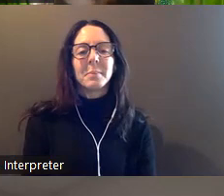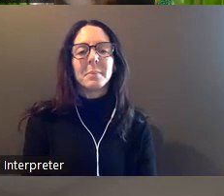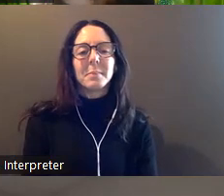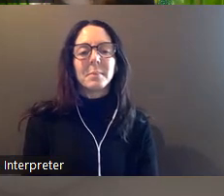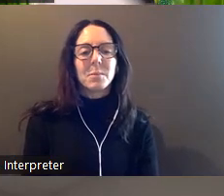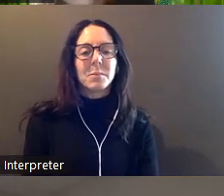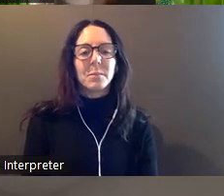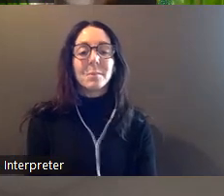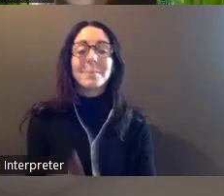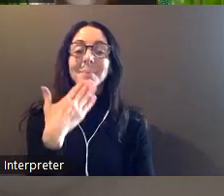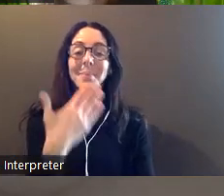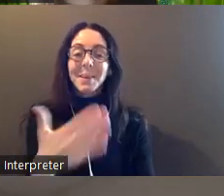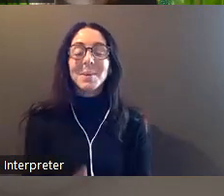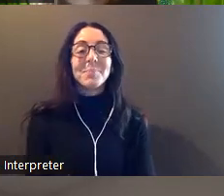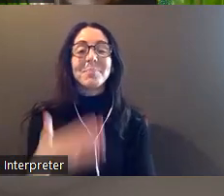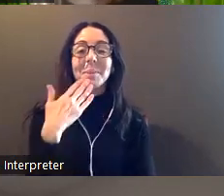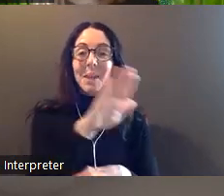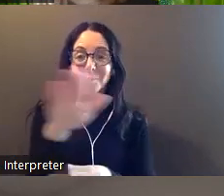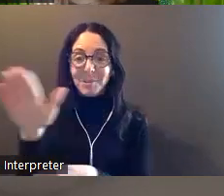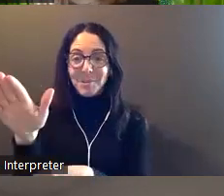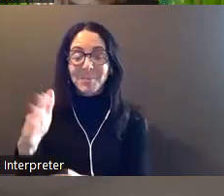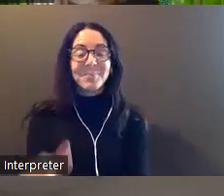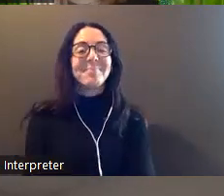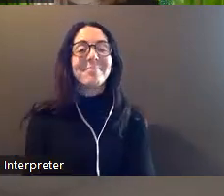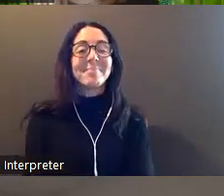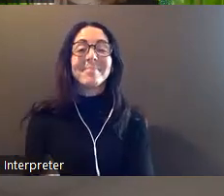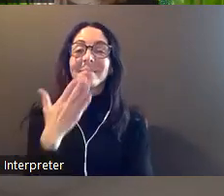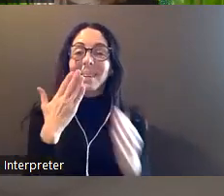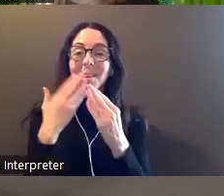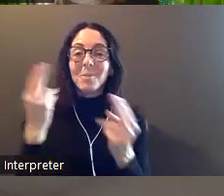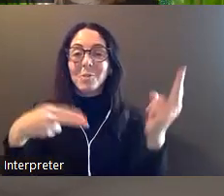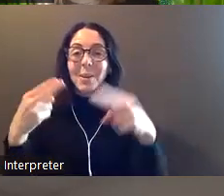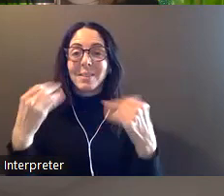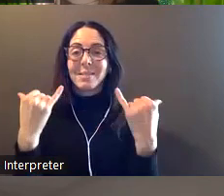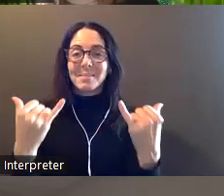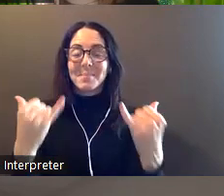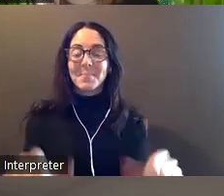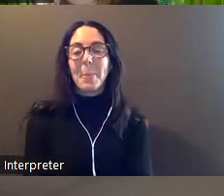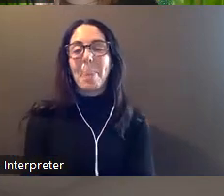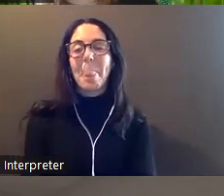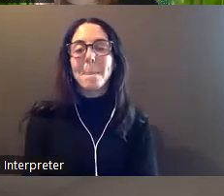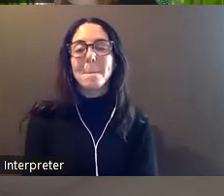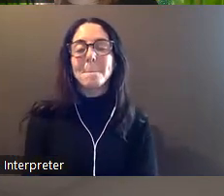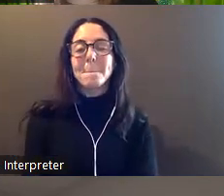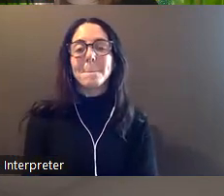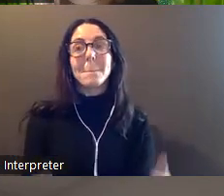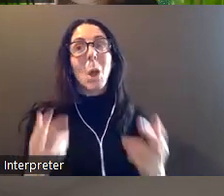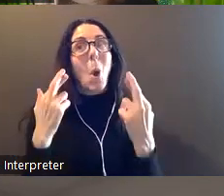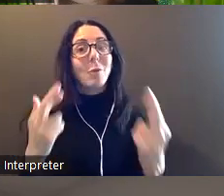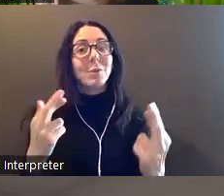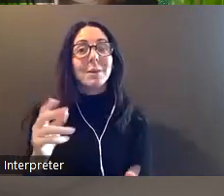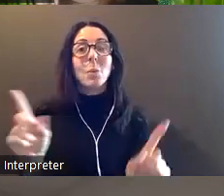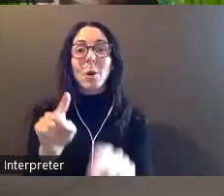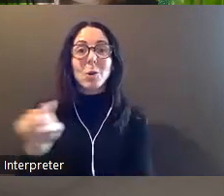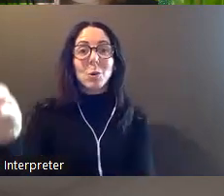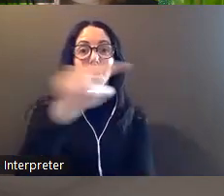Thank you, Sheri, and good afternoon, everyone. Thanks for joining us today. Hopefully it's sunny where you are.